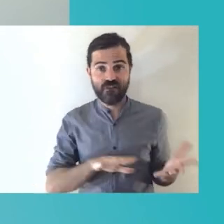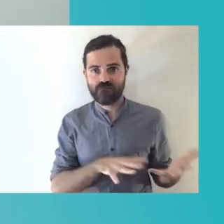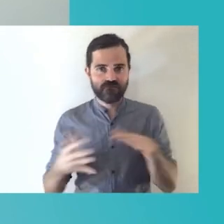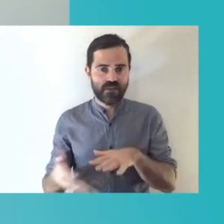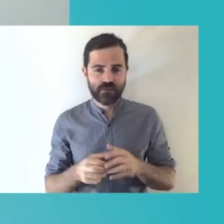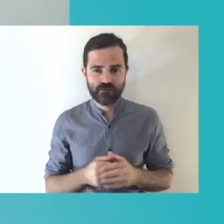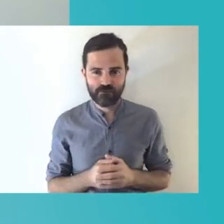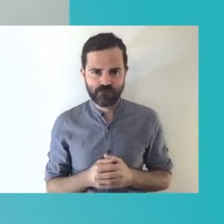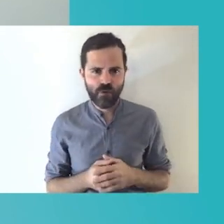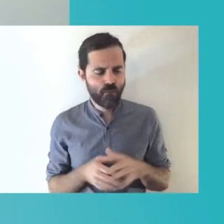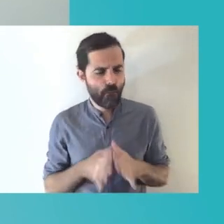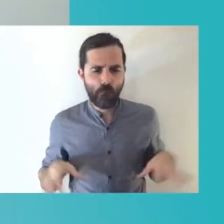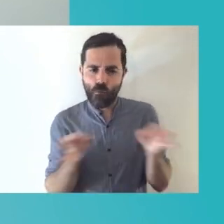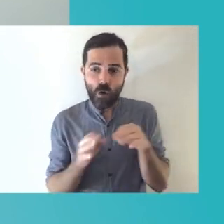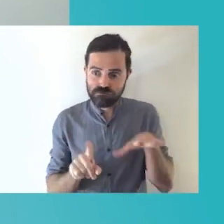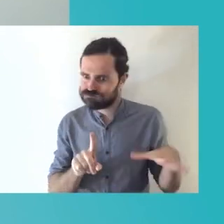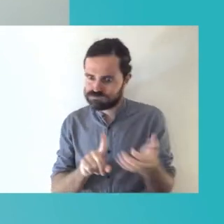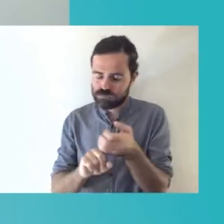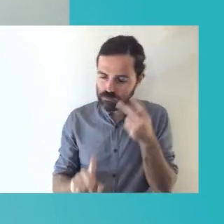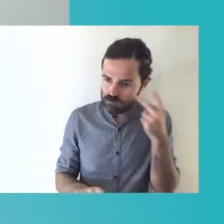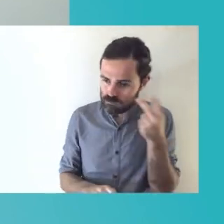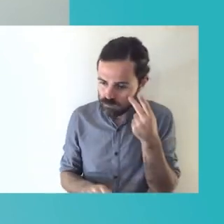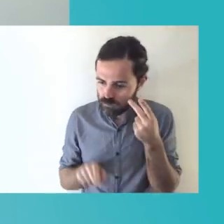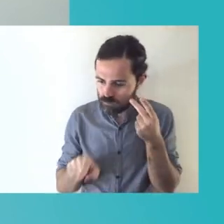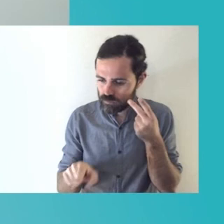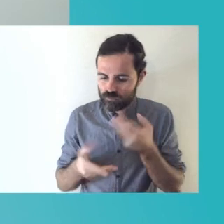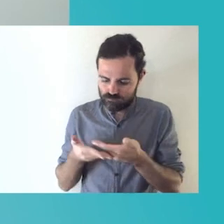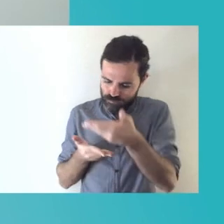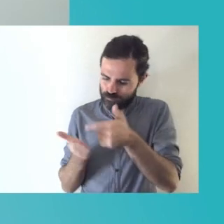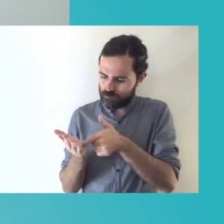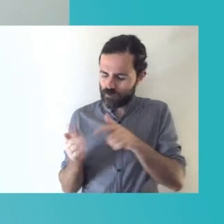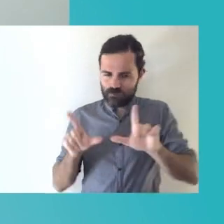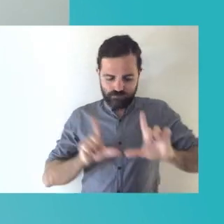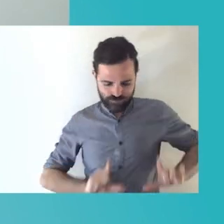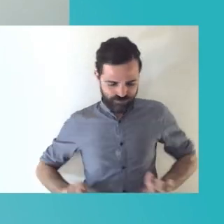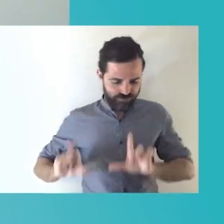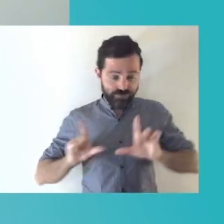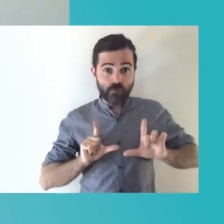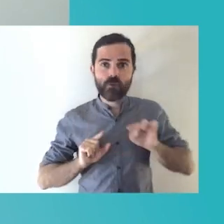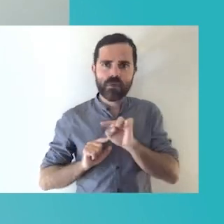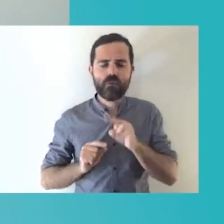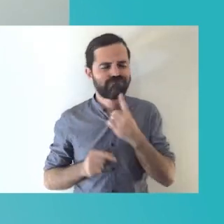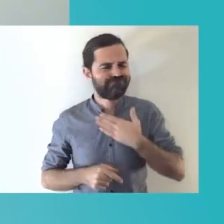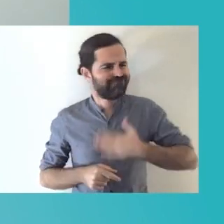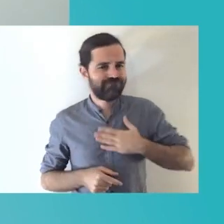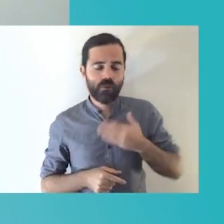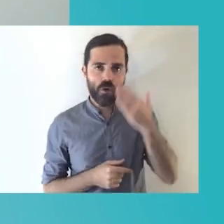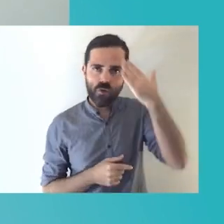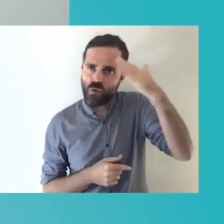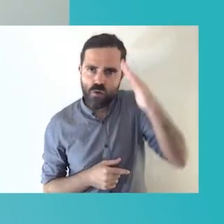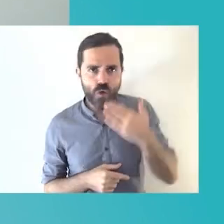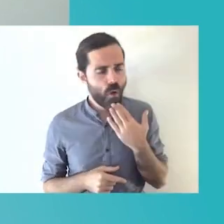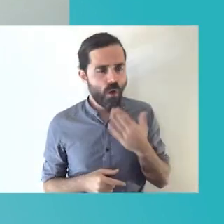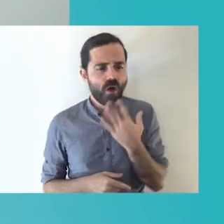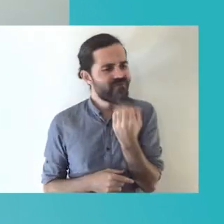the benign ones, because if they evolve to cancer, they need to know as soon as possible. And that increases enormously their workloads,